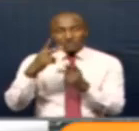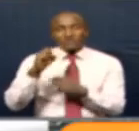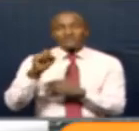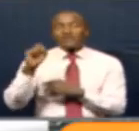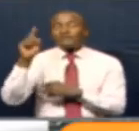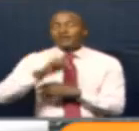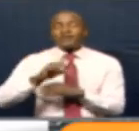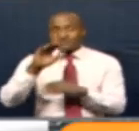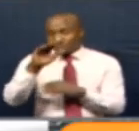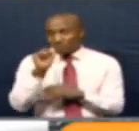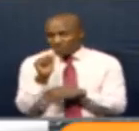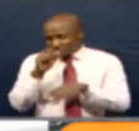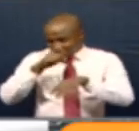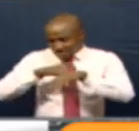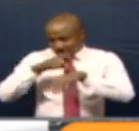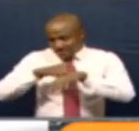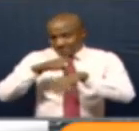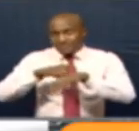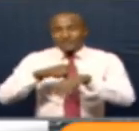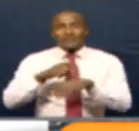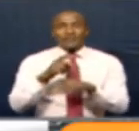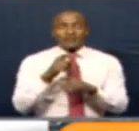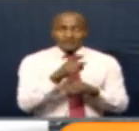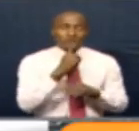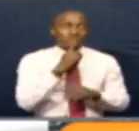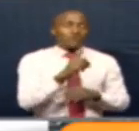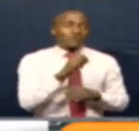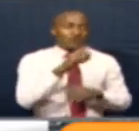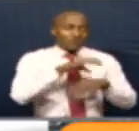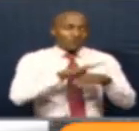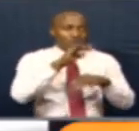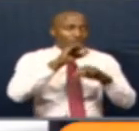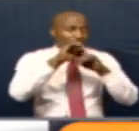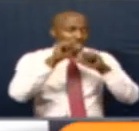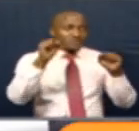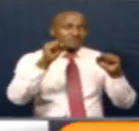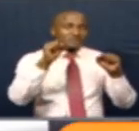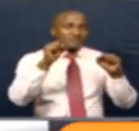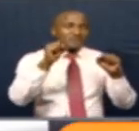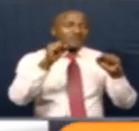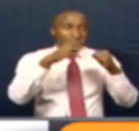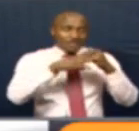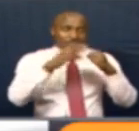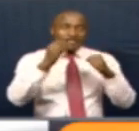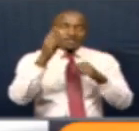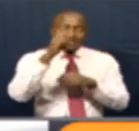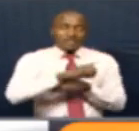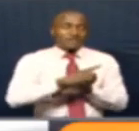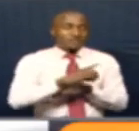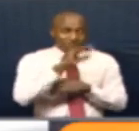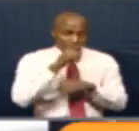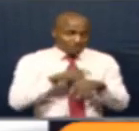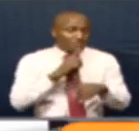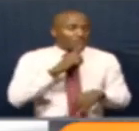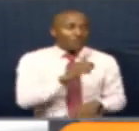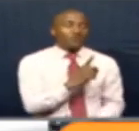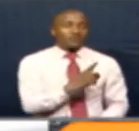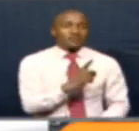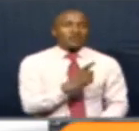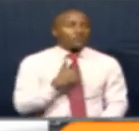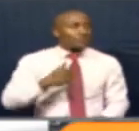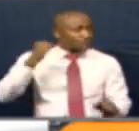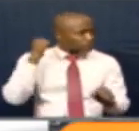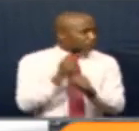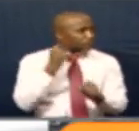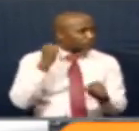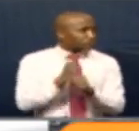since this directive we got from His Excellency, mm-hmm. with 90 days from the time he gave the directive, we are breaking ground on the